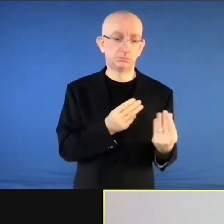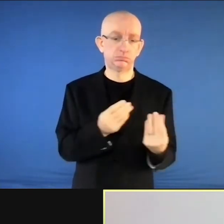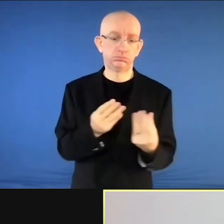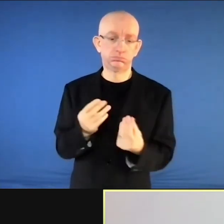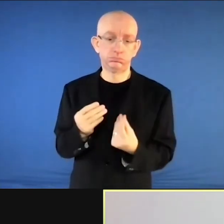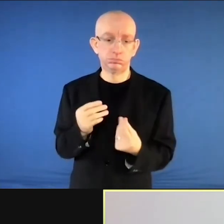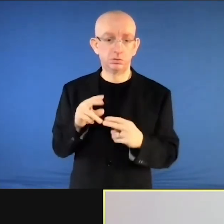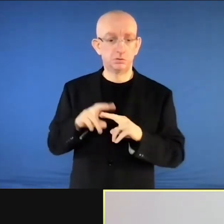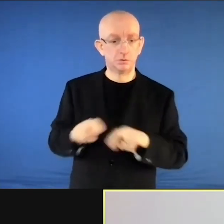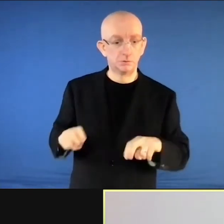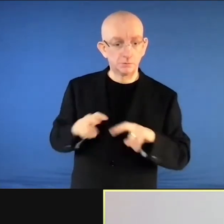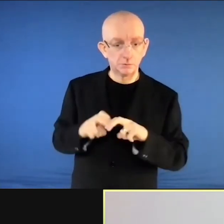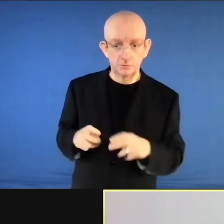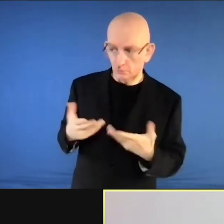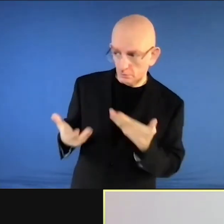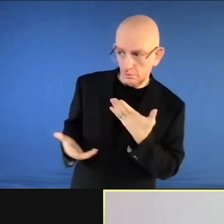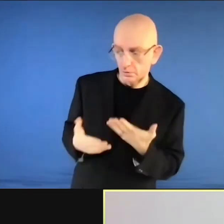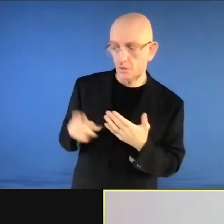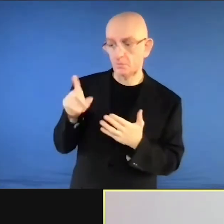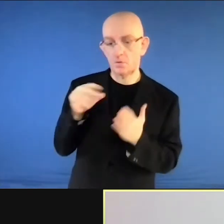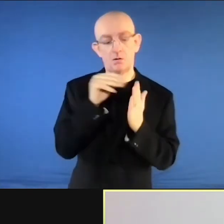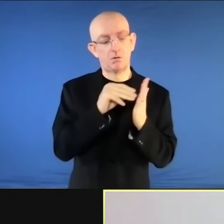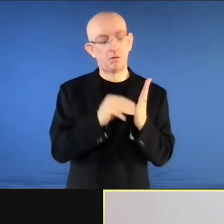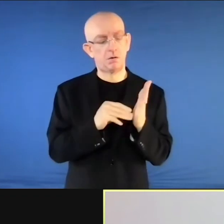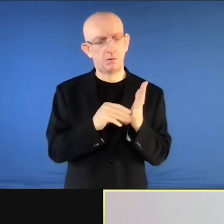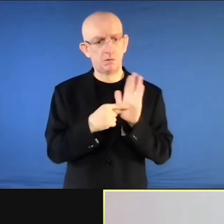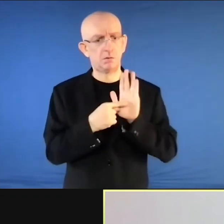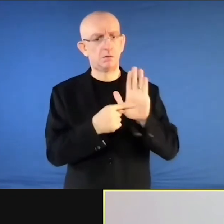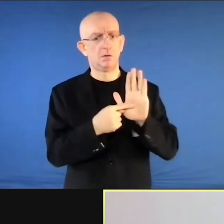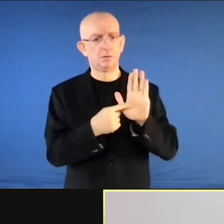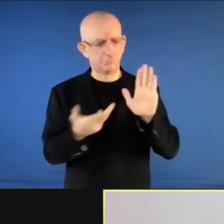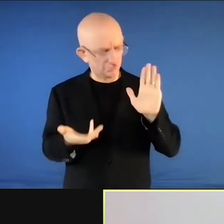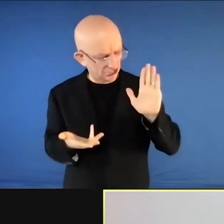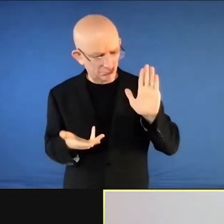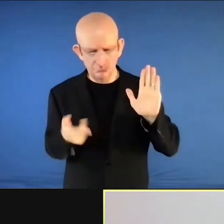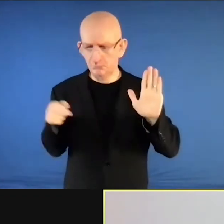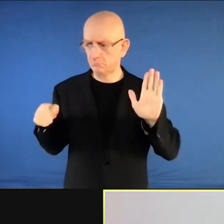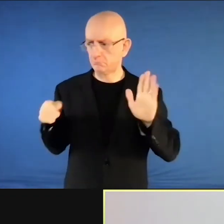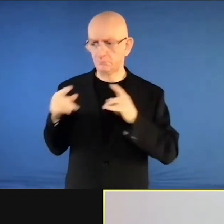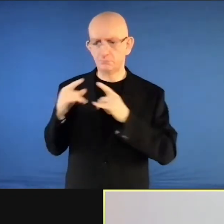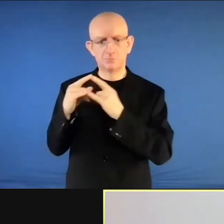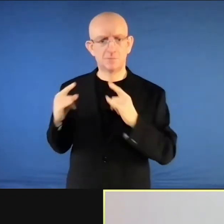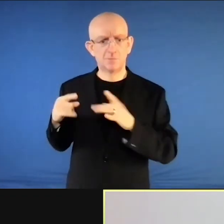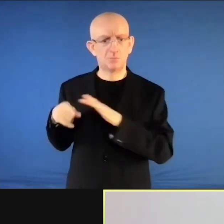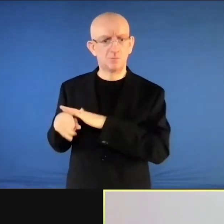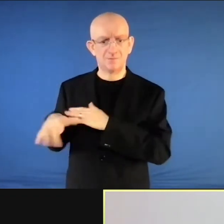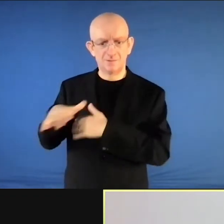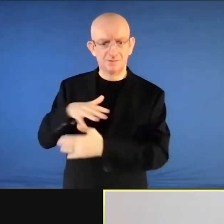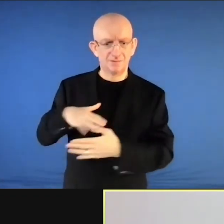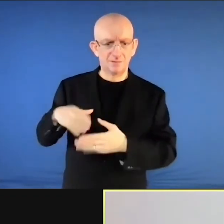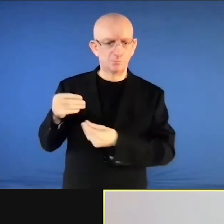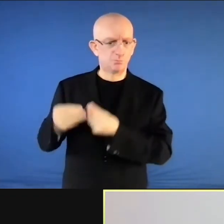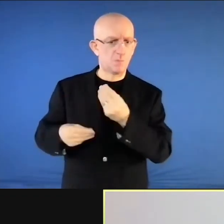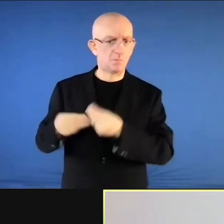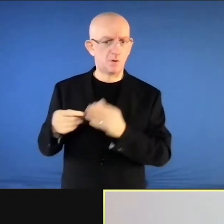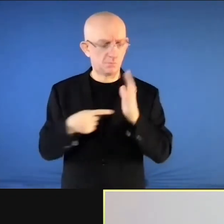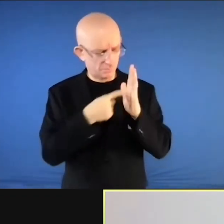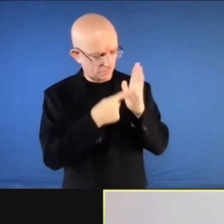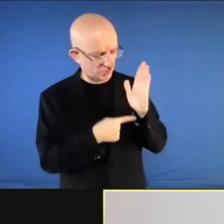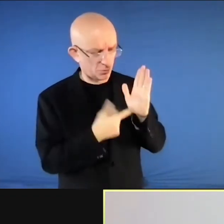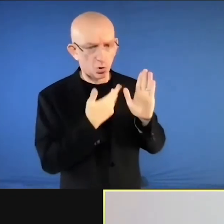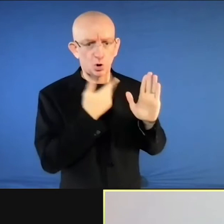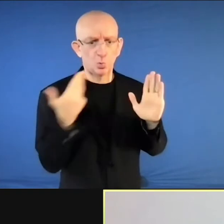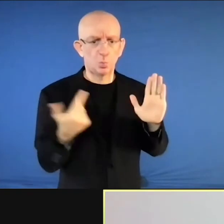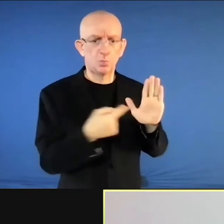camp. Most of them are issues that concerning other things. But now what I did was,